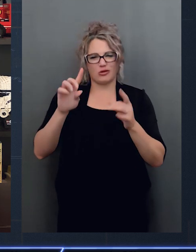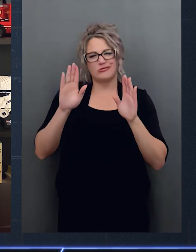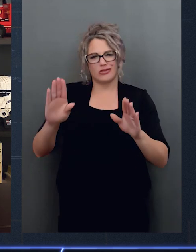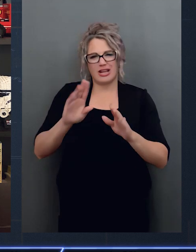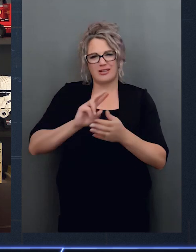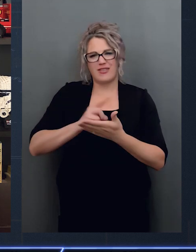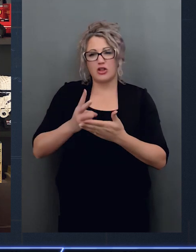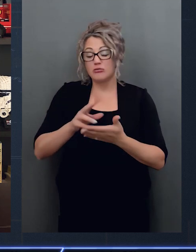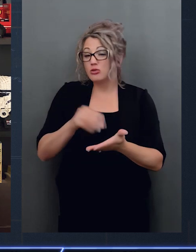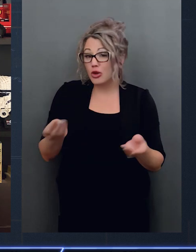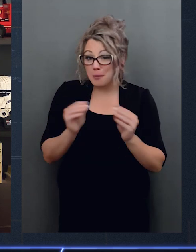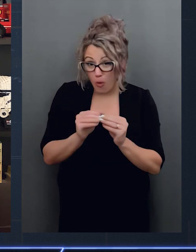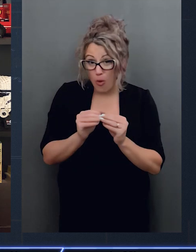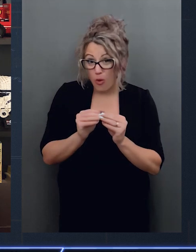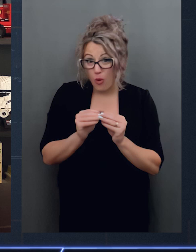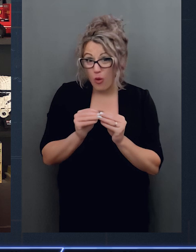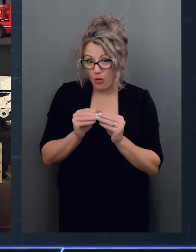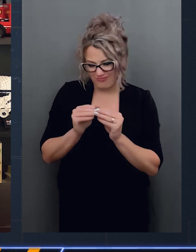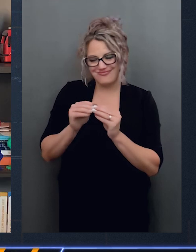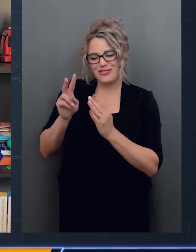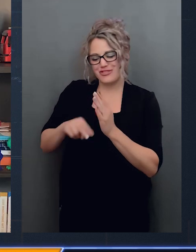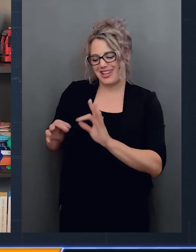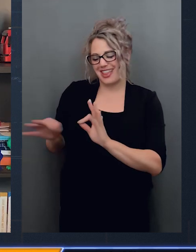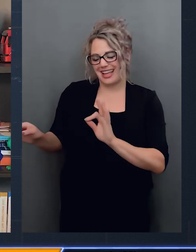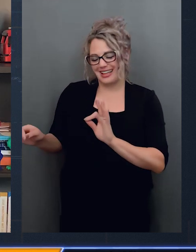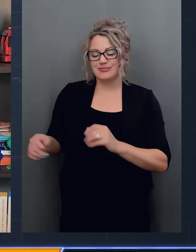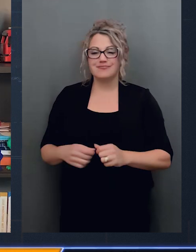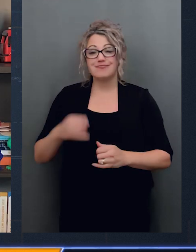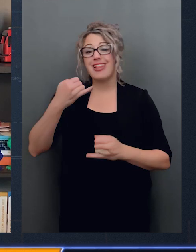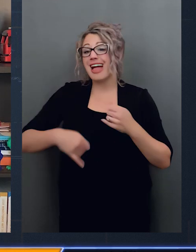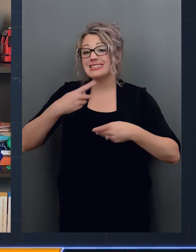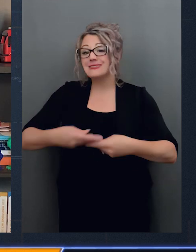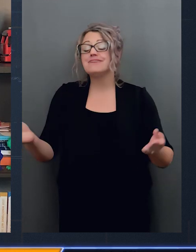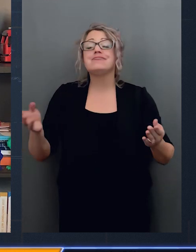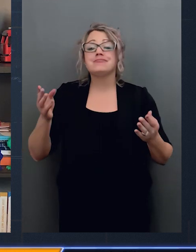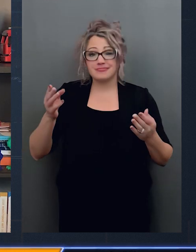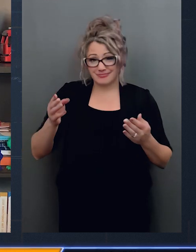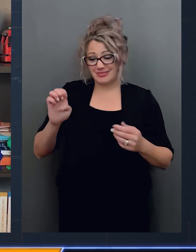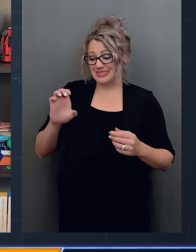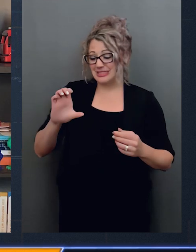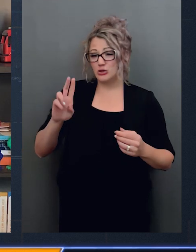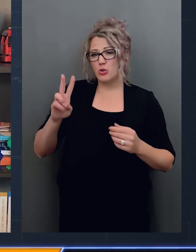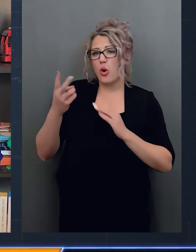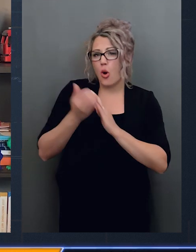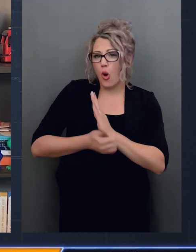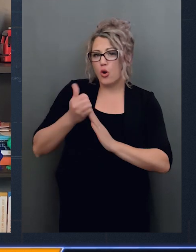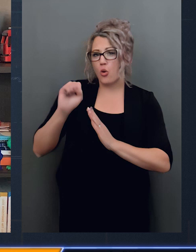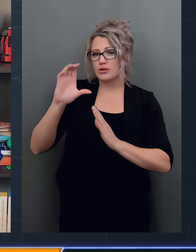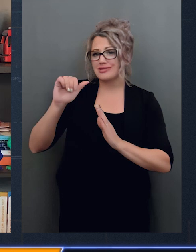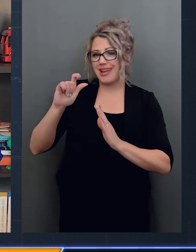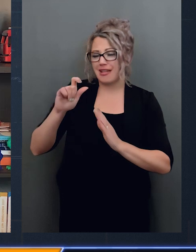volume. To learn more about this, you can read the What's New. And finally, a great addition to EC2 autoscaling.